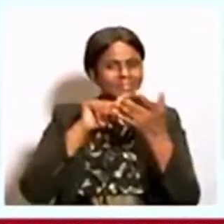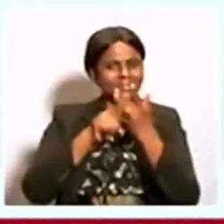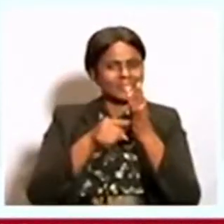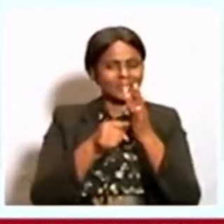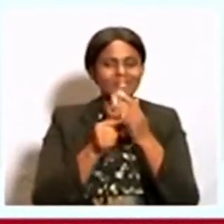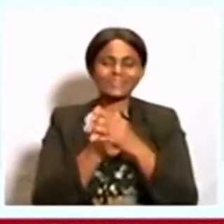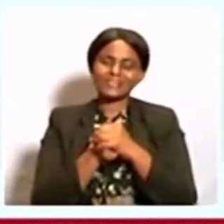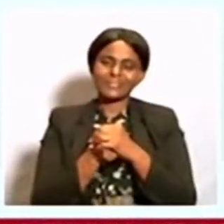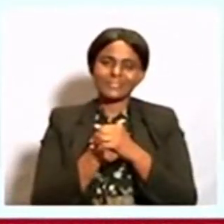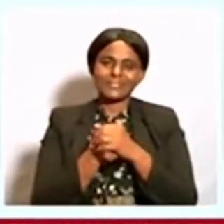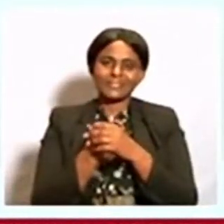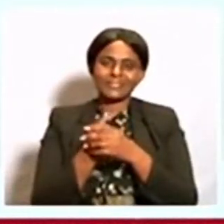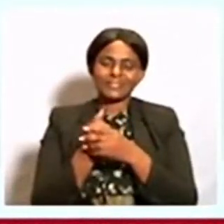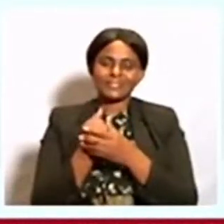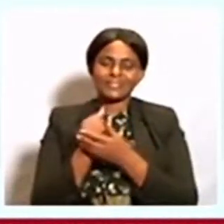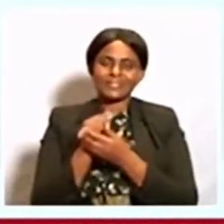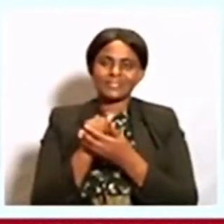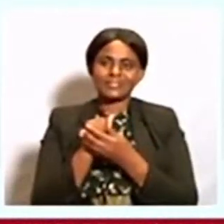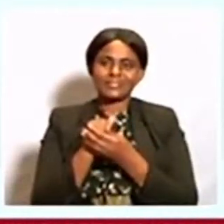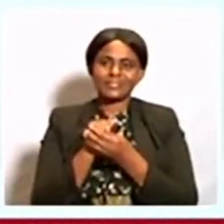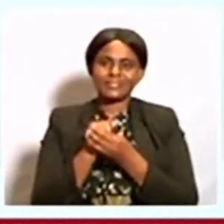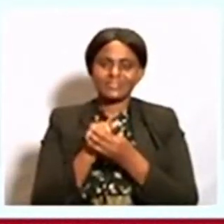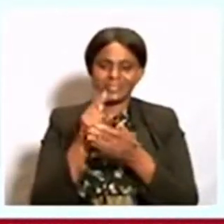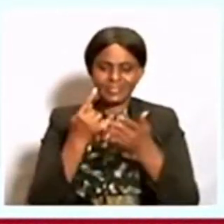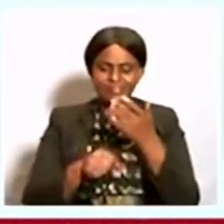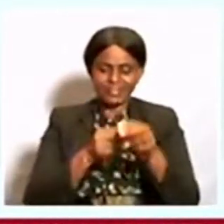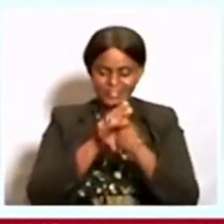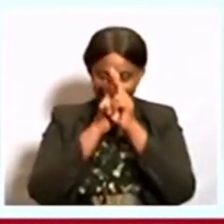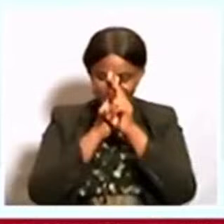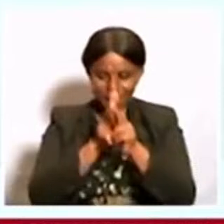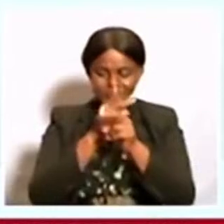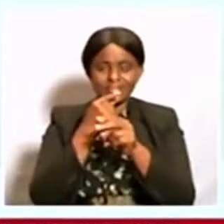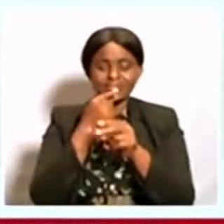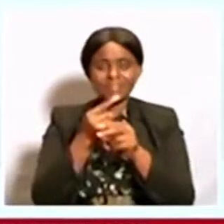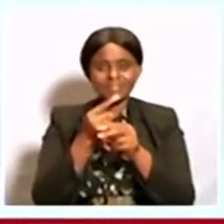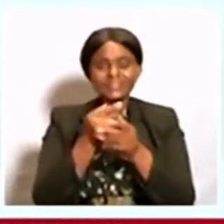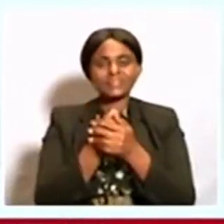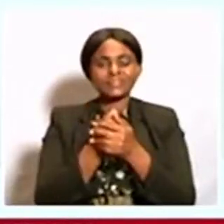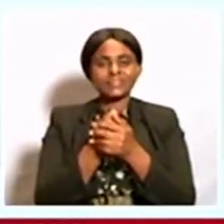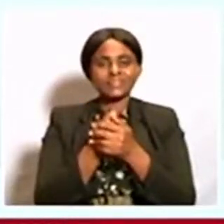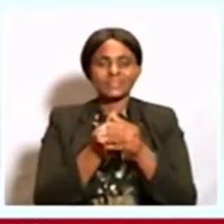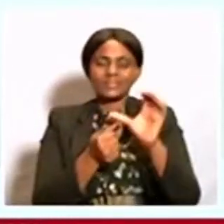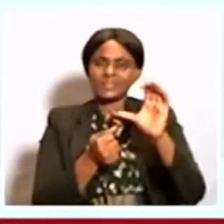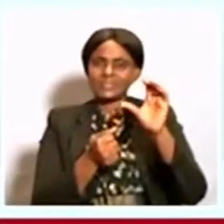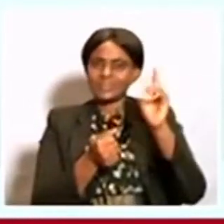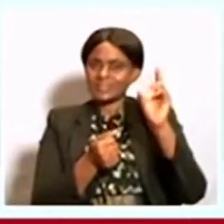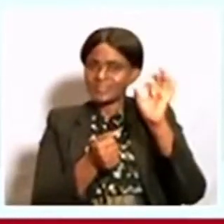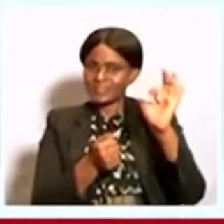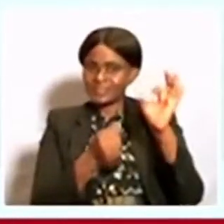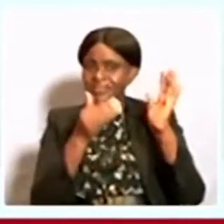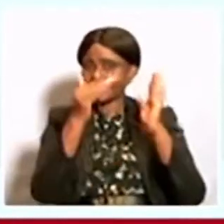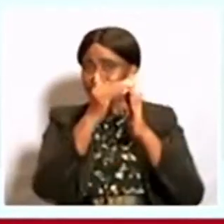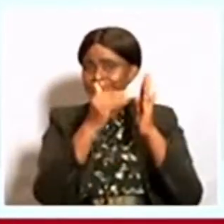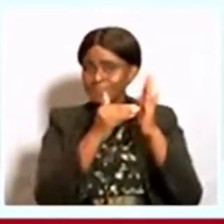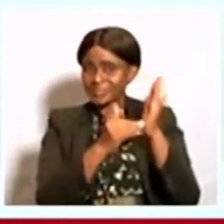actually, what the Honorable is saying is that CDF guidelines,